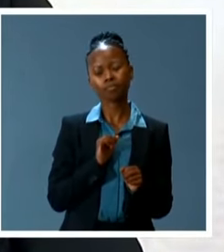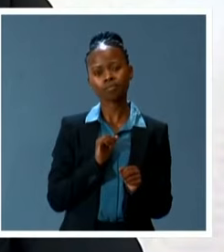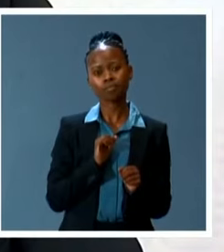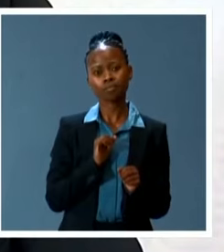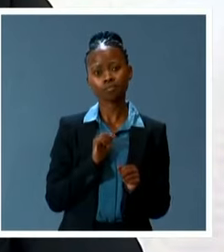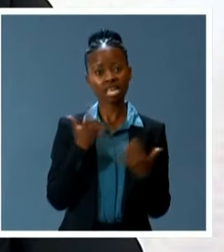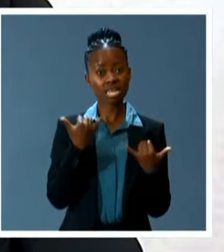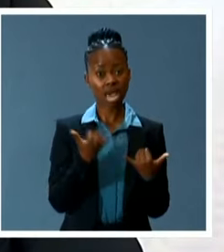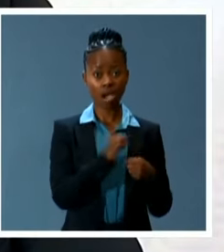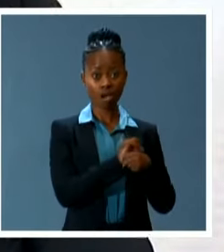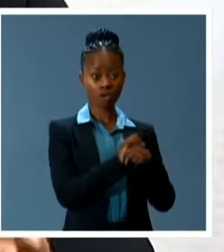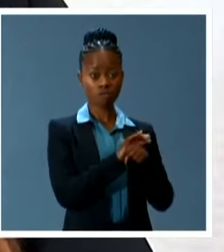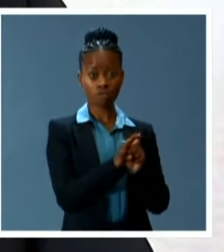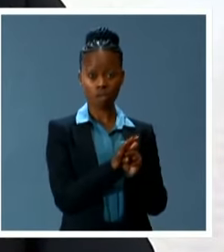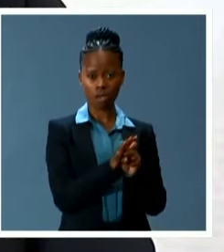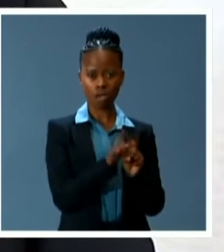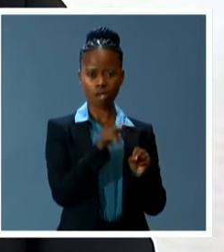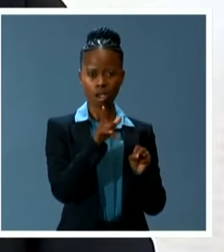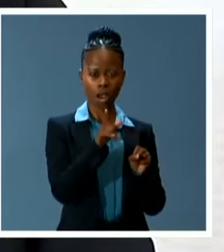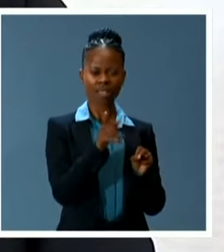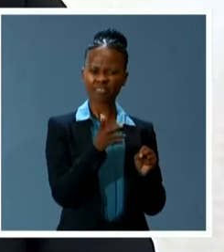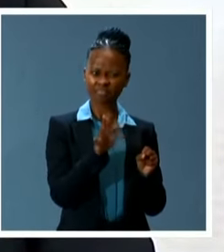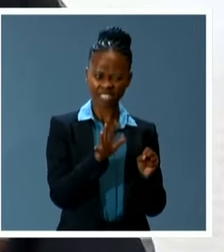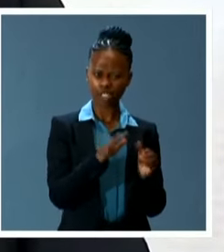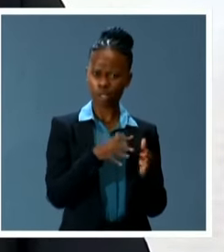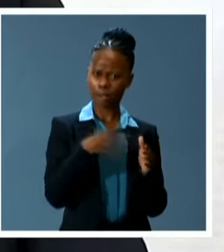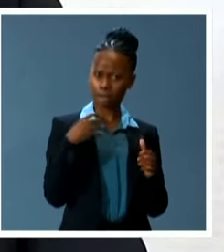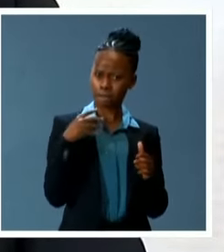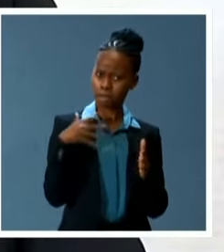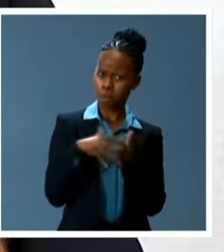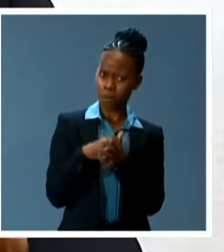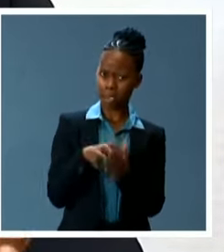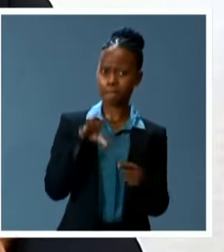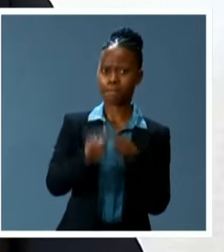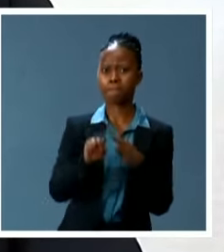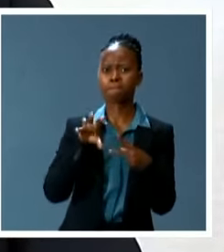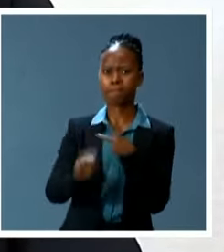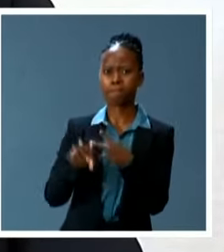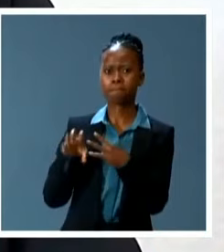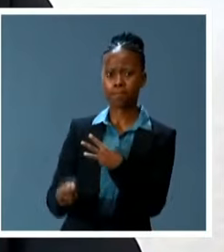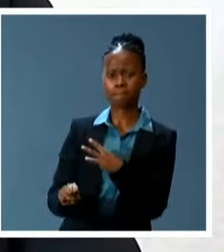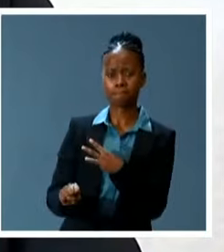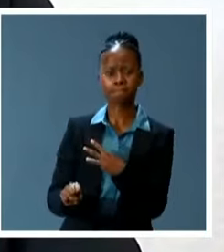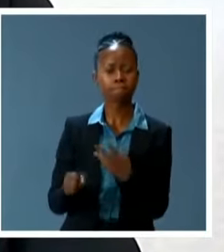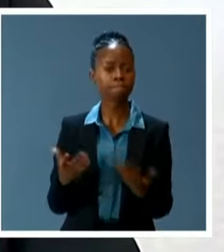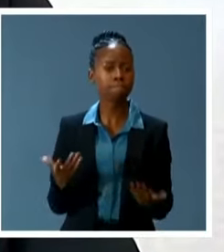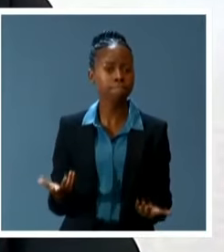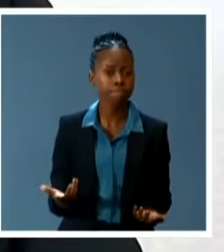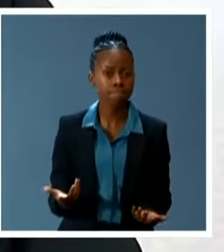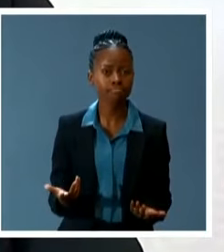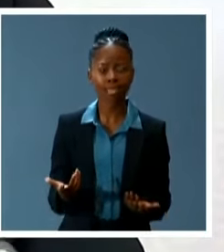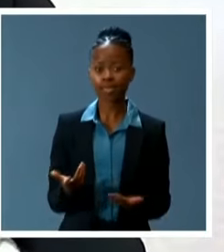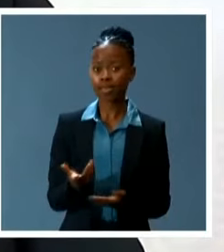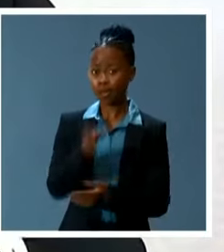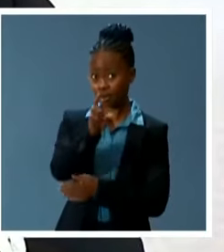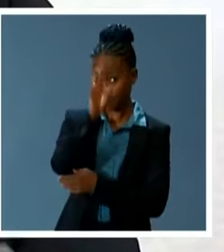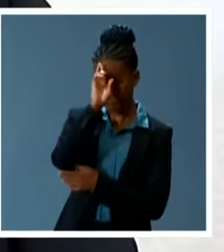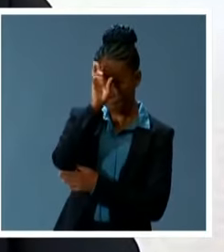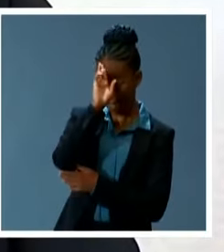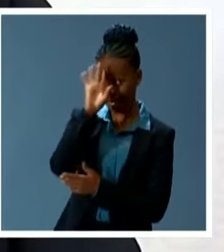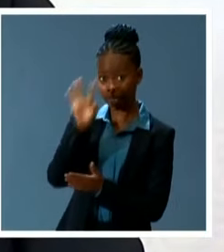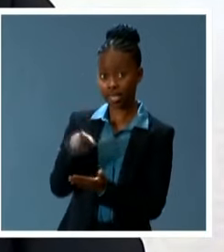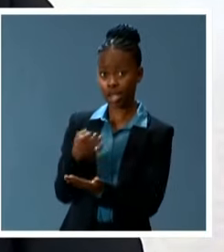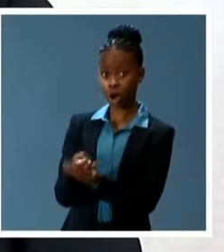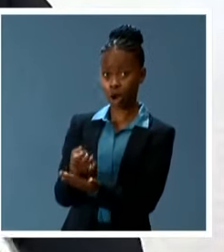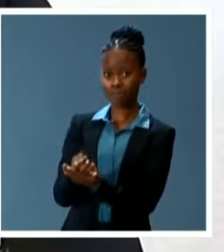the pandemic. One fragility is related to inequality. And the central aspect of inequality is the consequence of low levels of